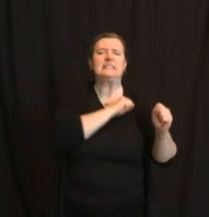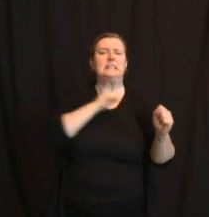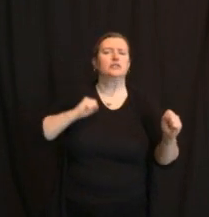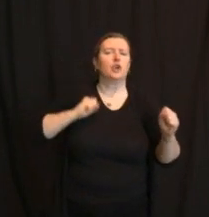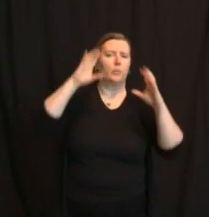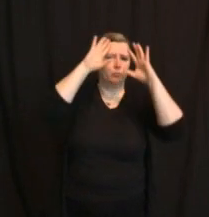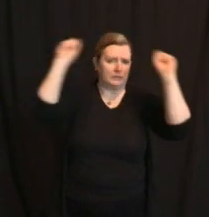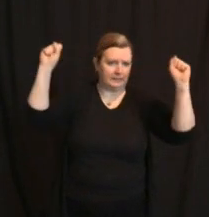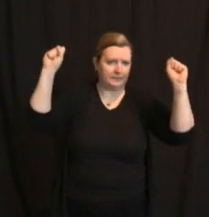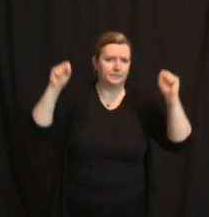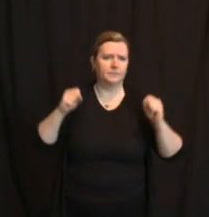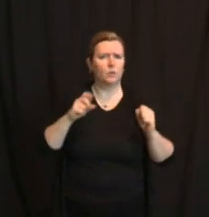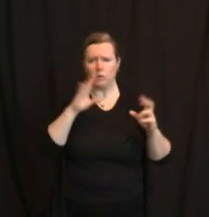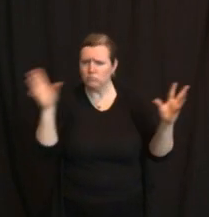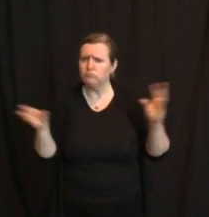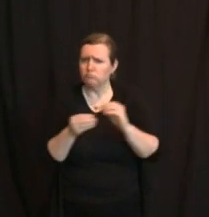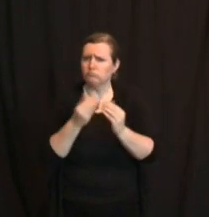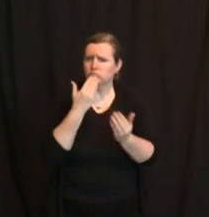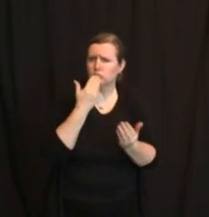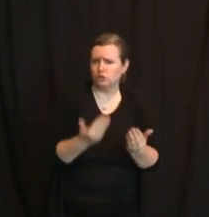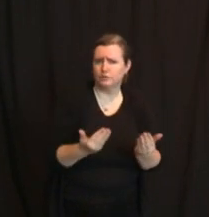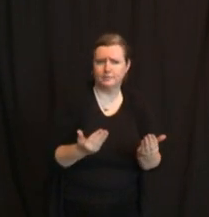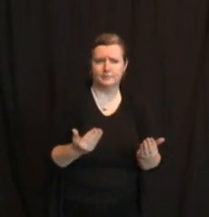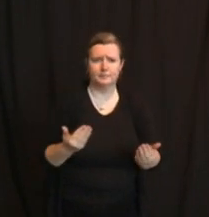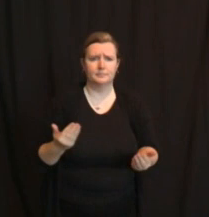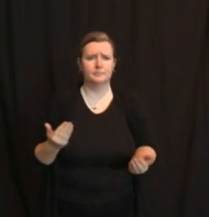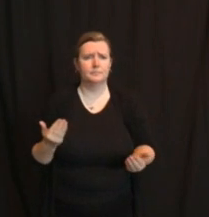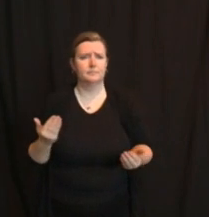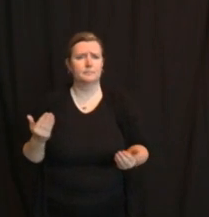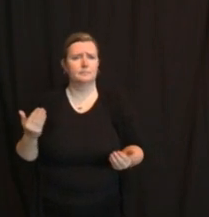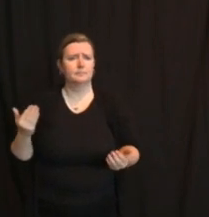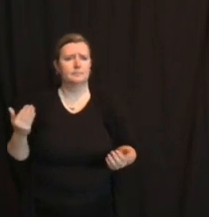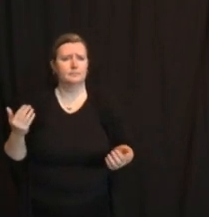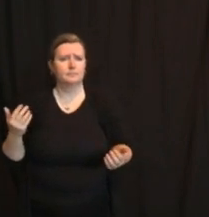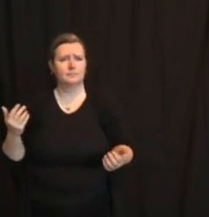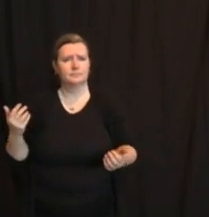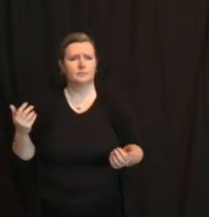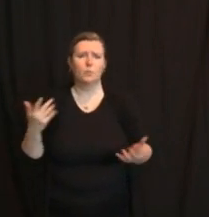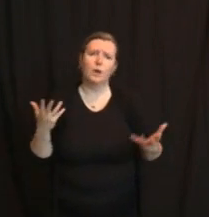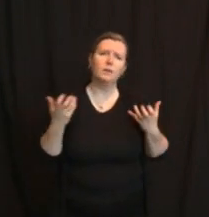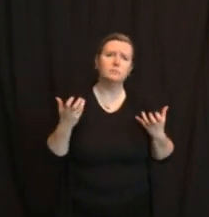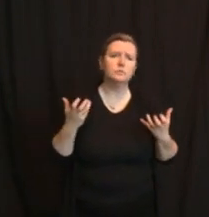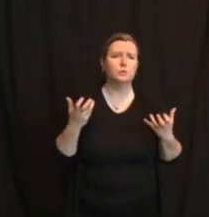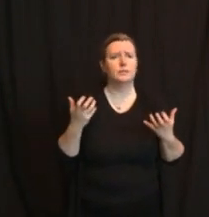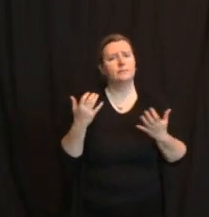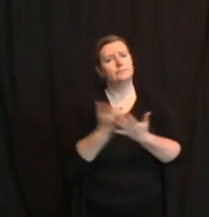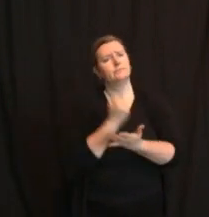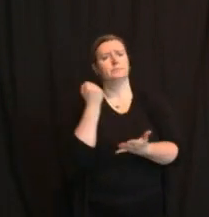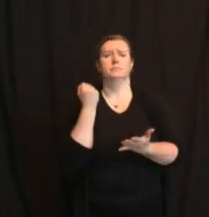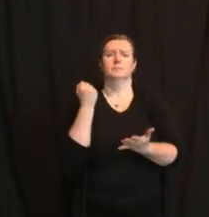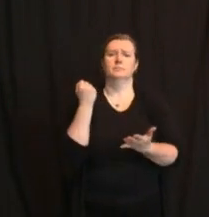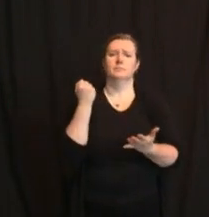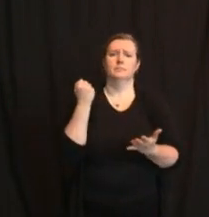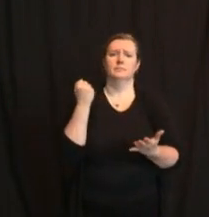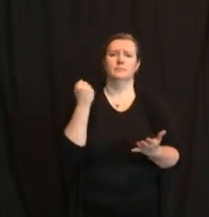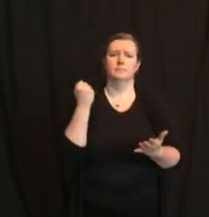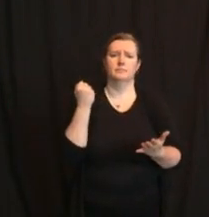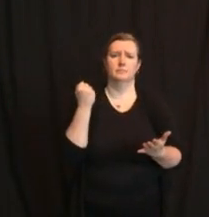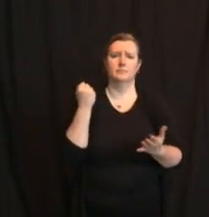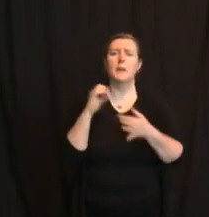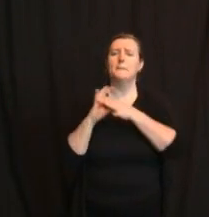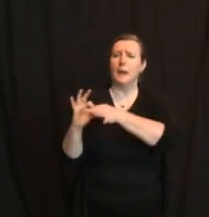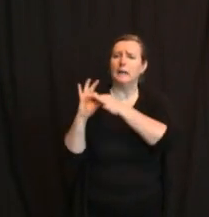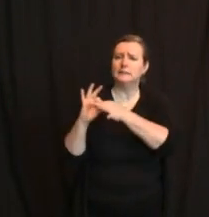was had yesterday at the working group level on bonding and our ability to take advantage of the bonding opportunities. But we don't get